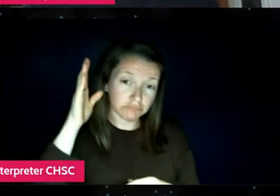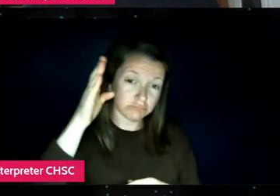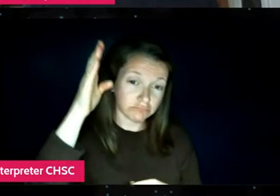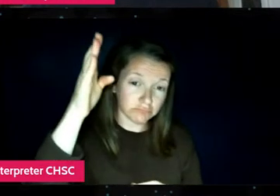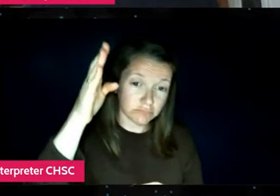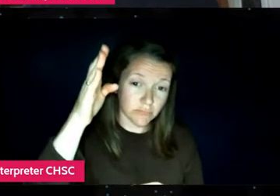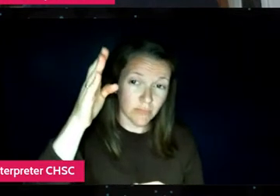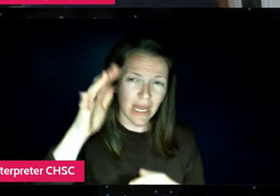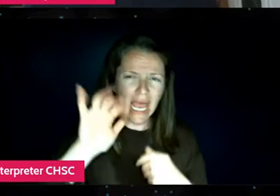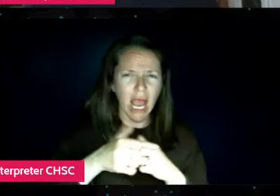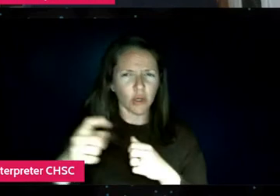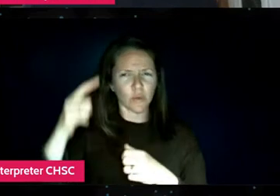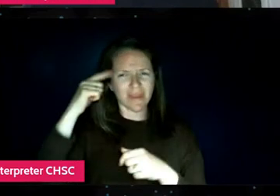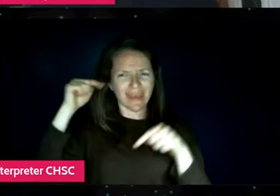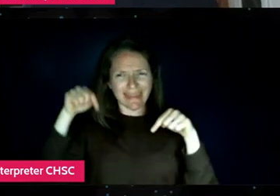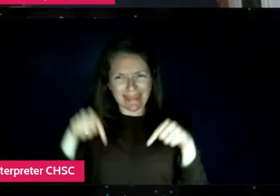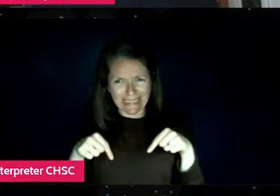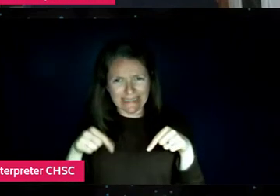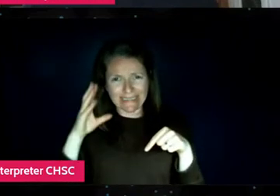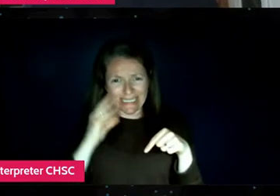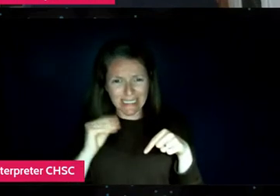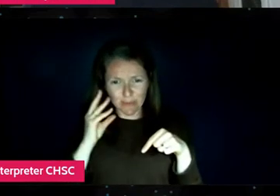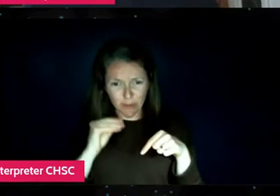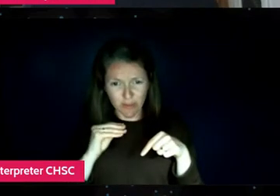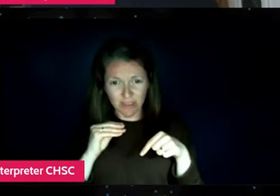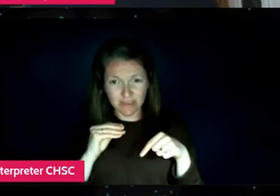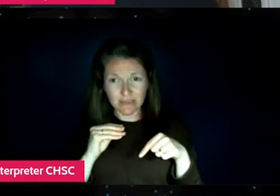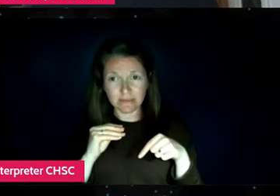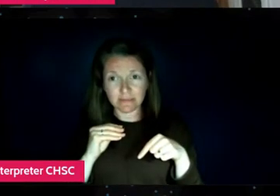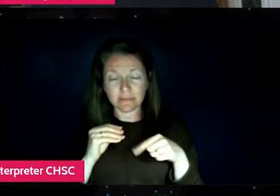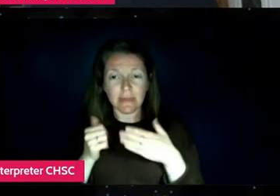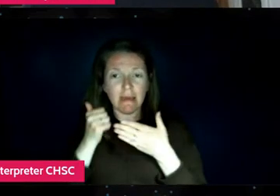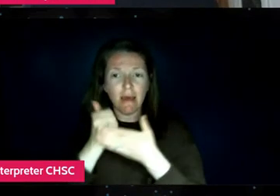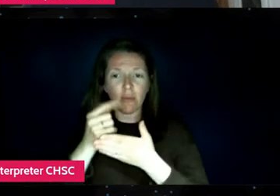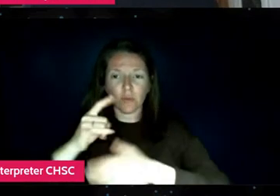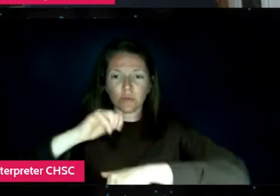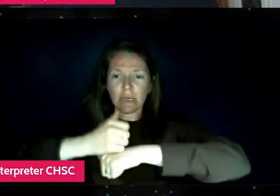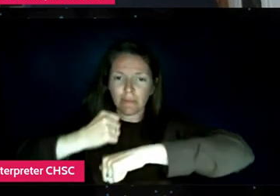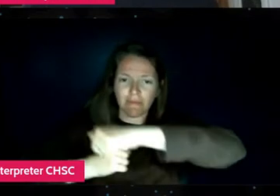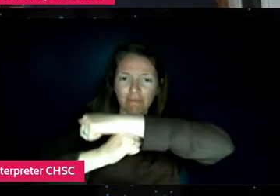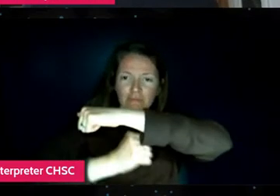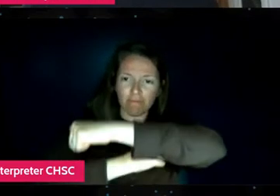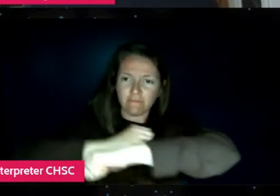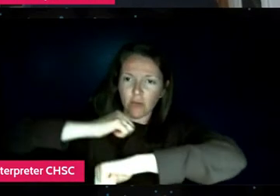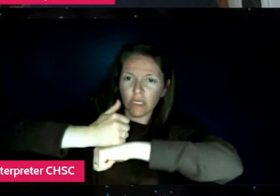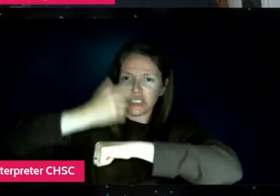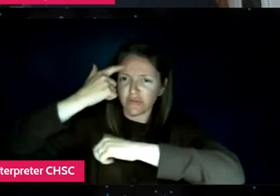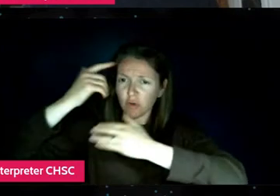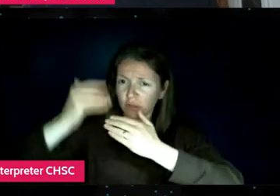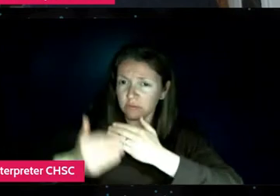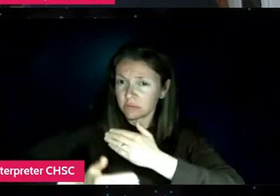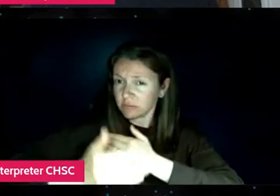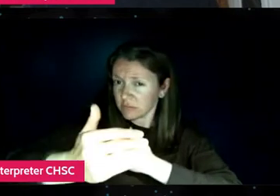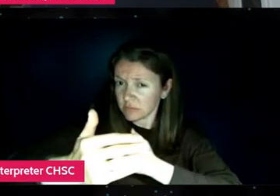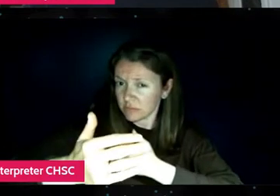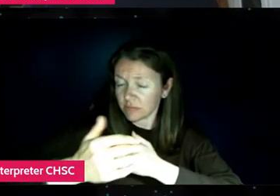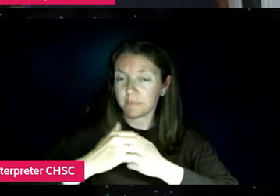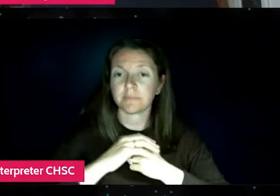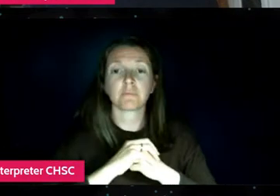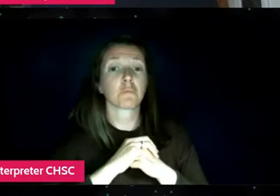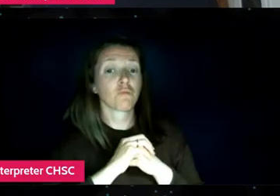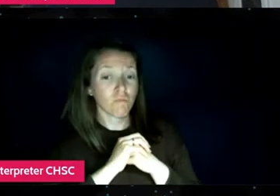this experience helping you build a foundation for something in the future? Yeah, I mean,